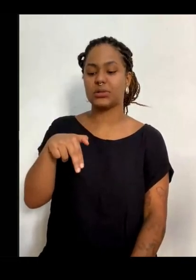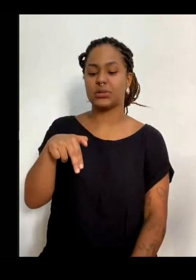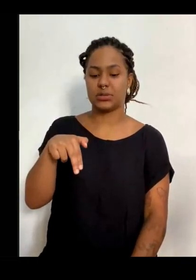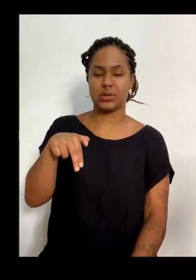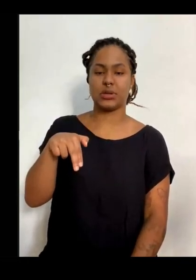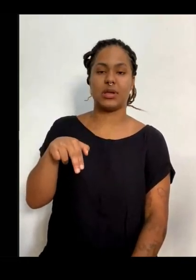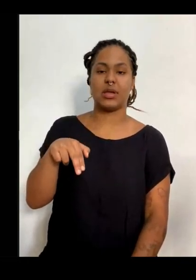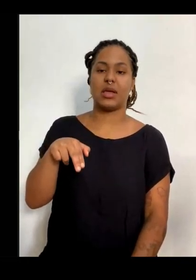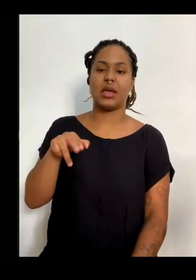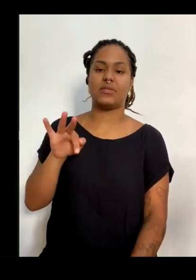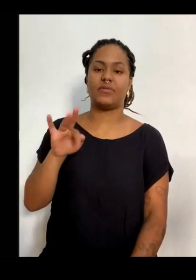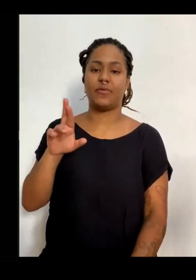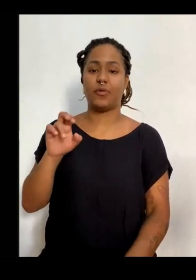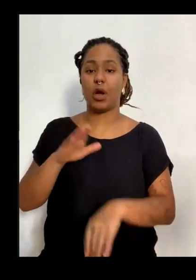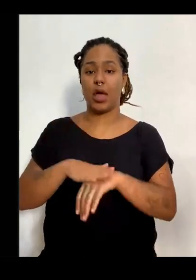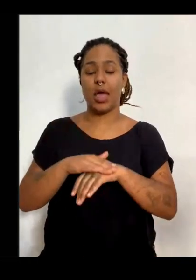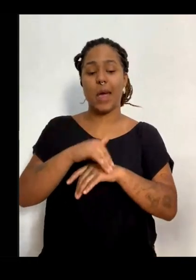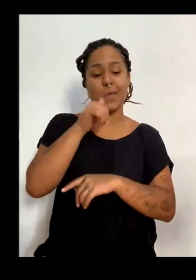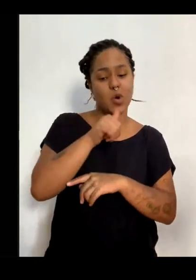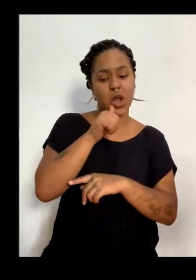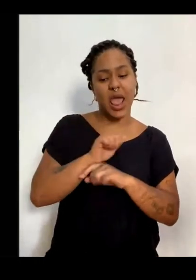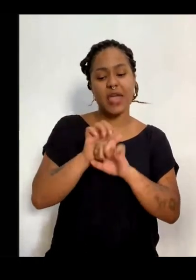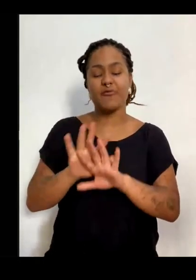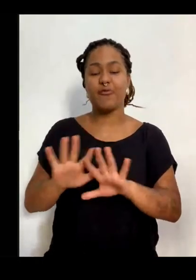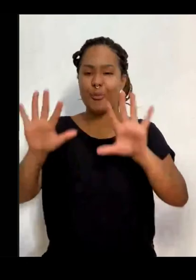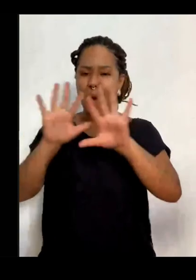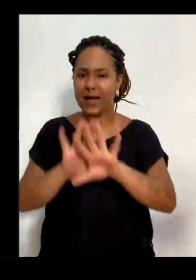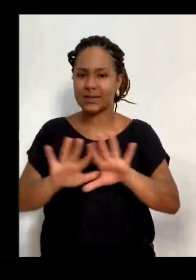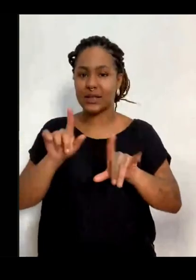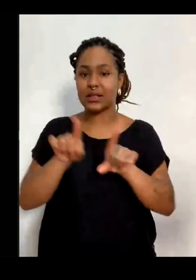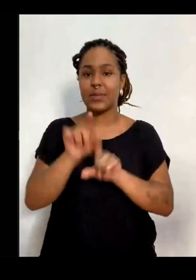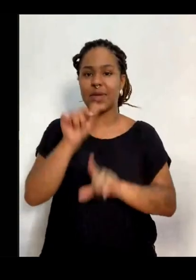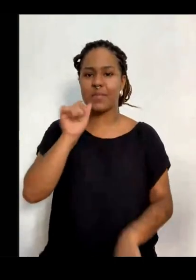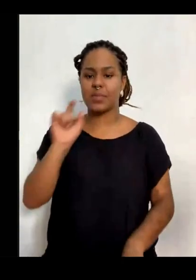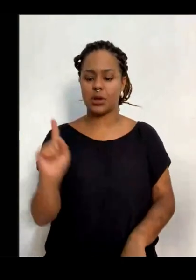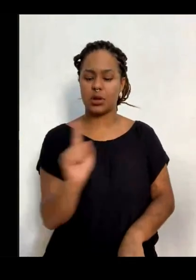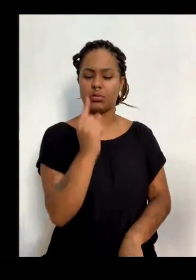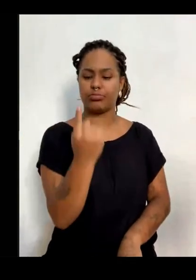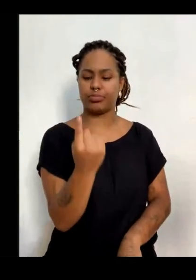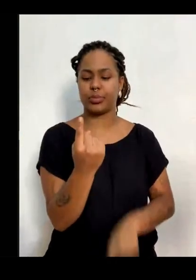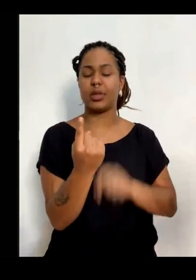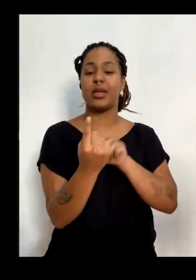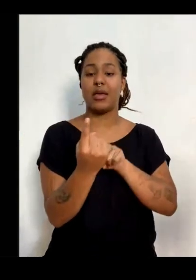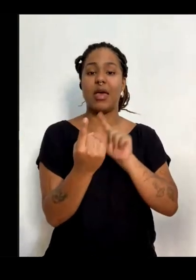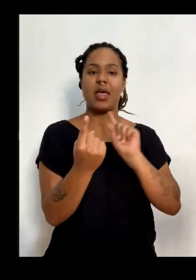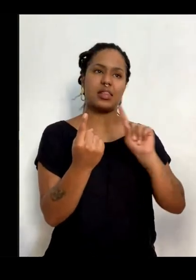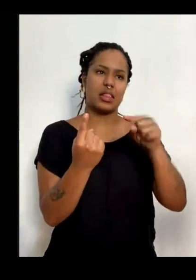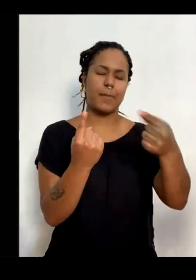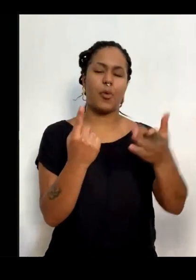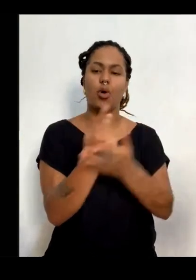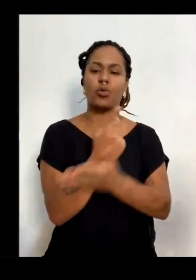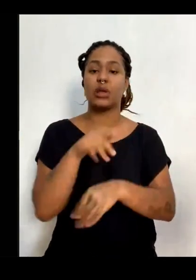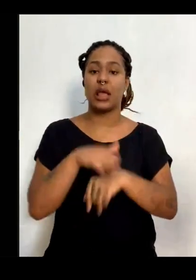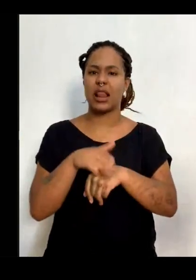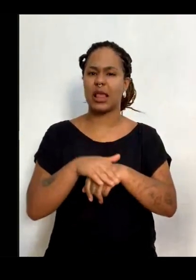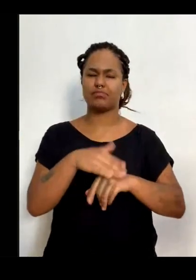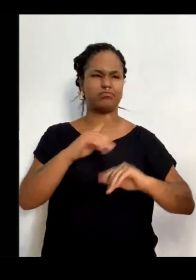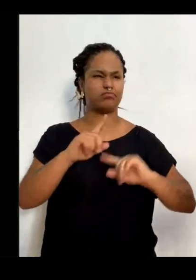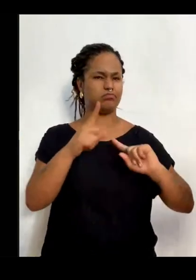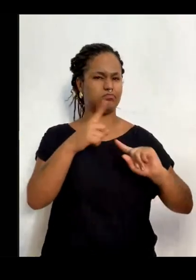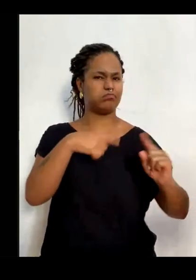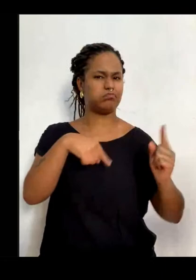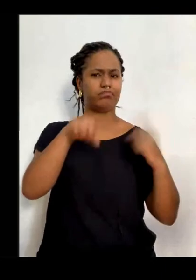gone on to have a very successful career she was one of my students and my teaching assistant in the feminist art